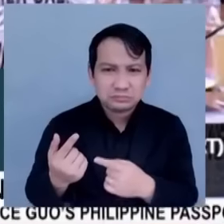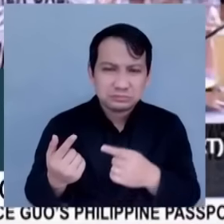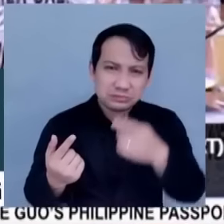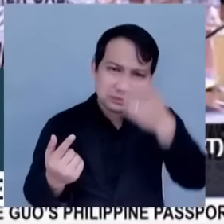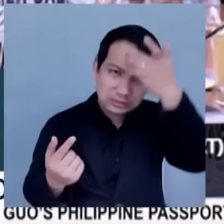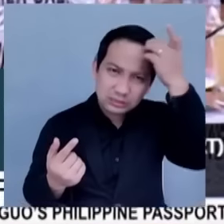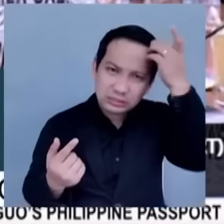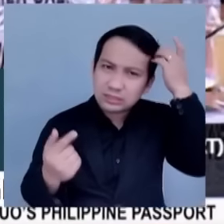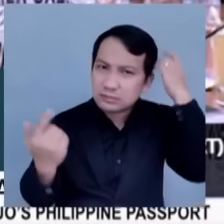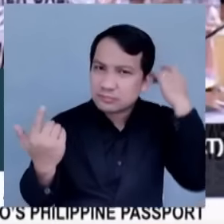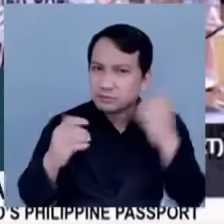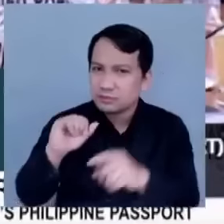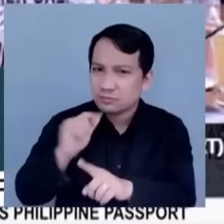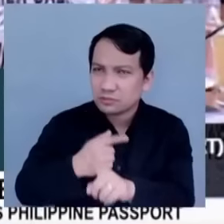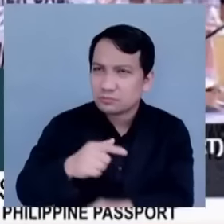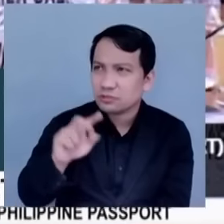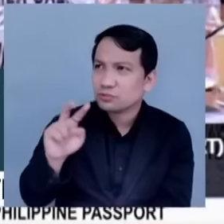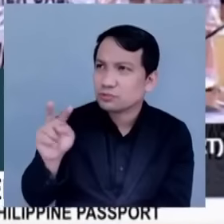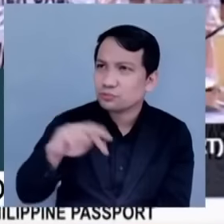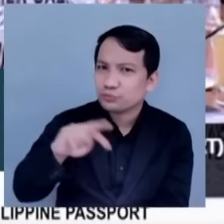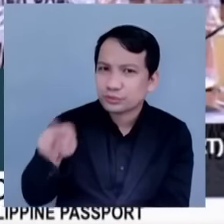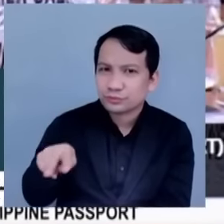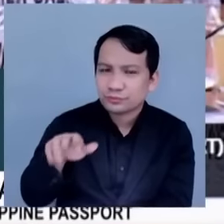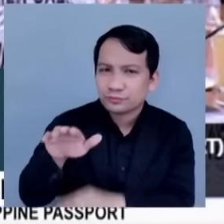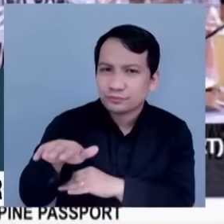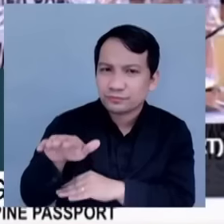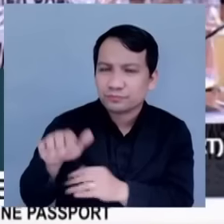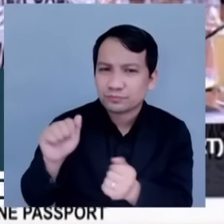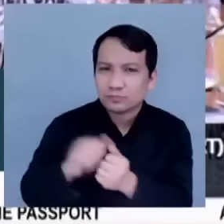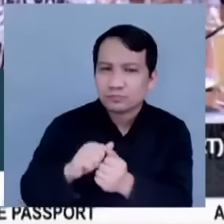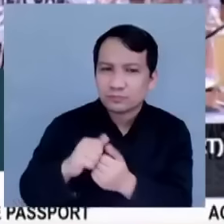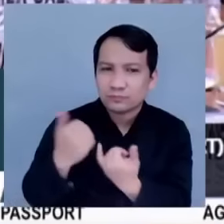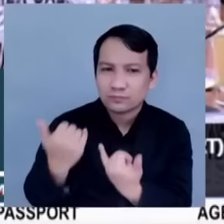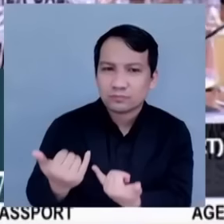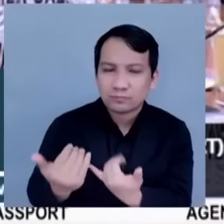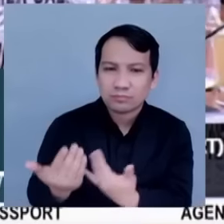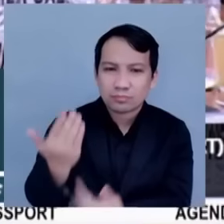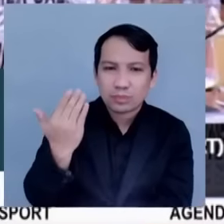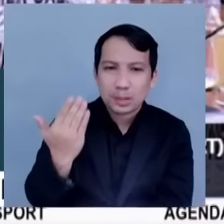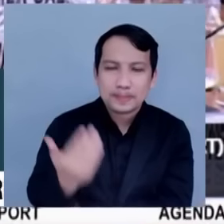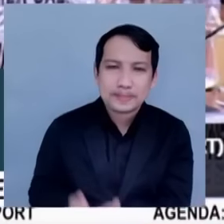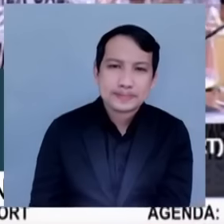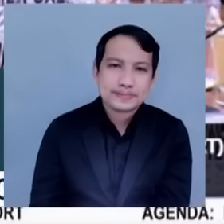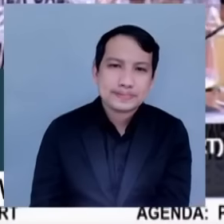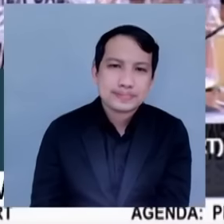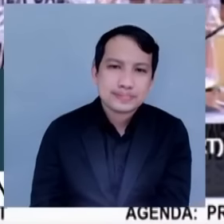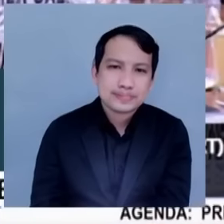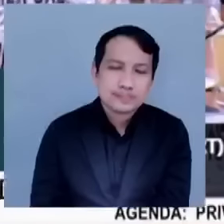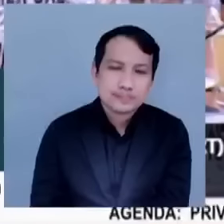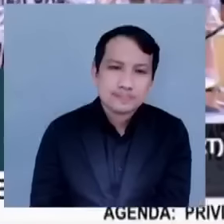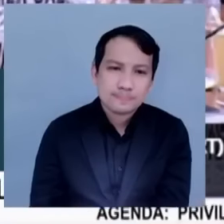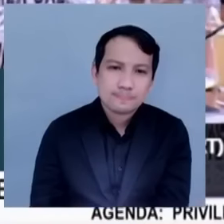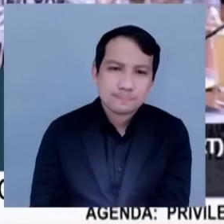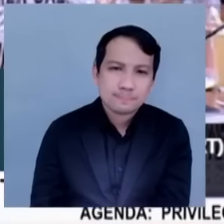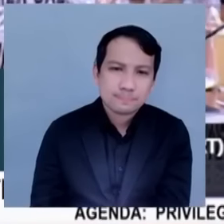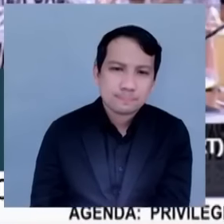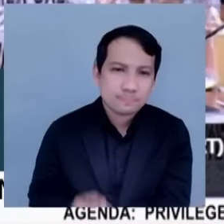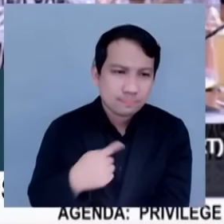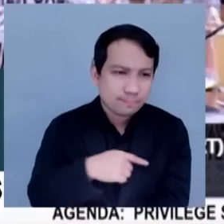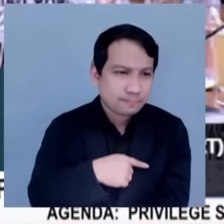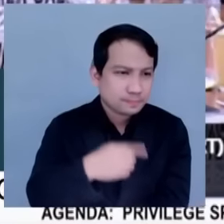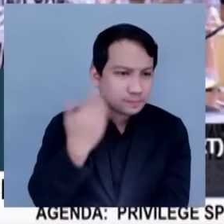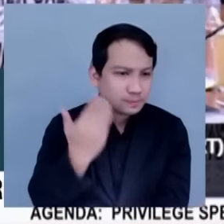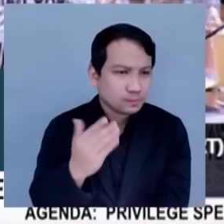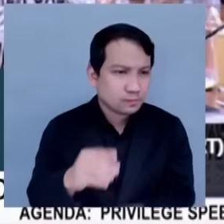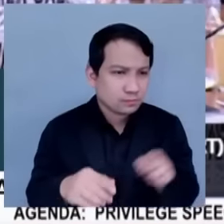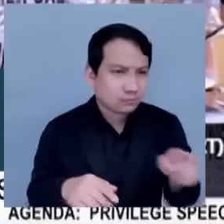August 22 in the afternoon until this morning lang. During all those periods, unang ko ang sabi sa kanya, oh,